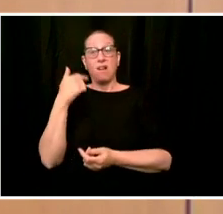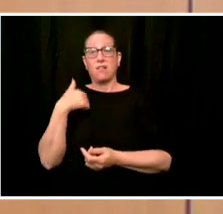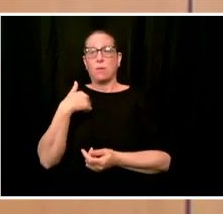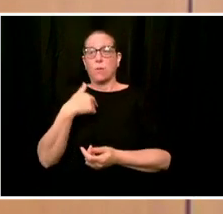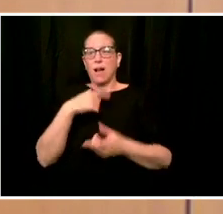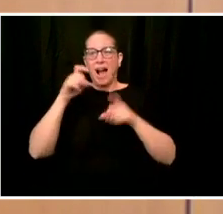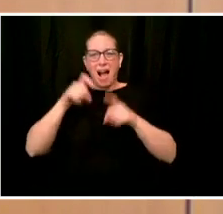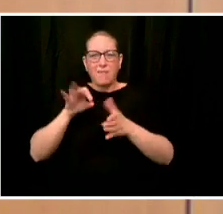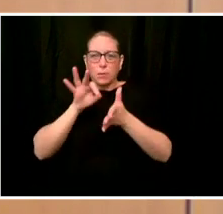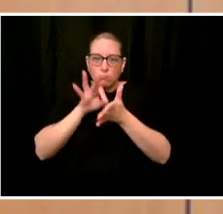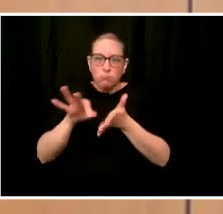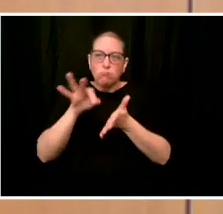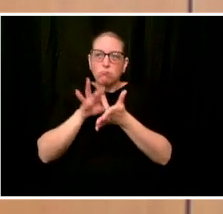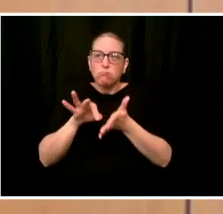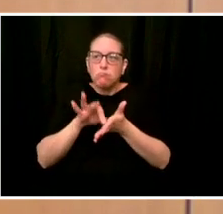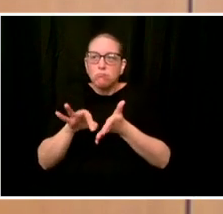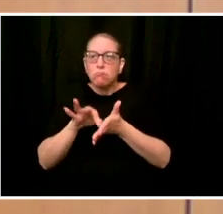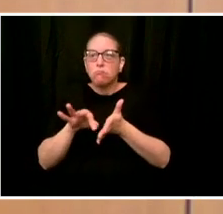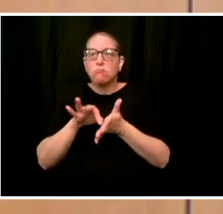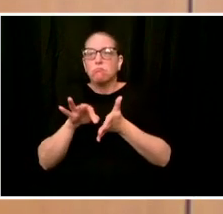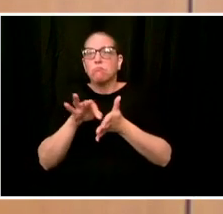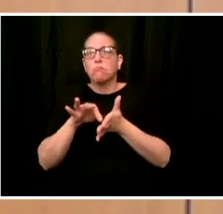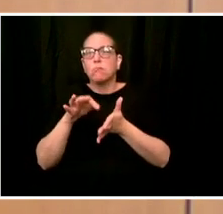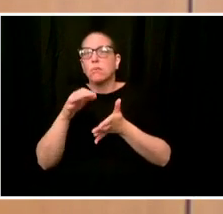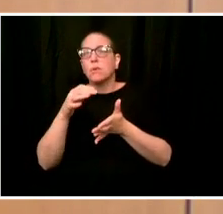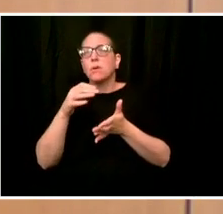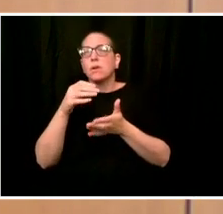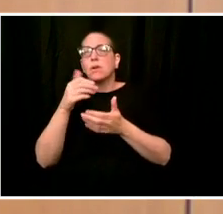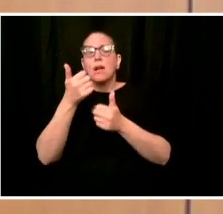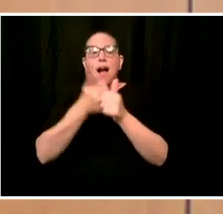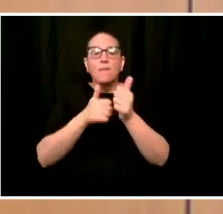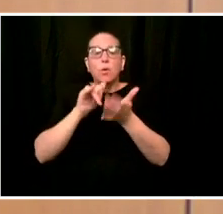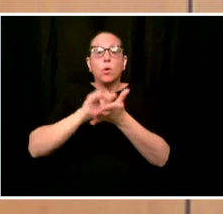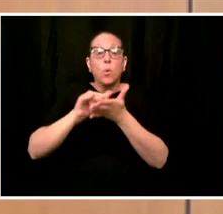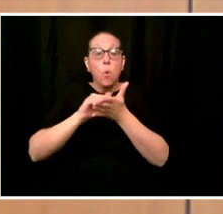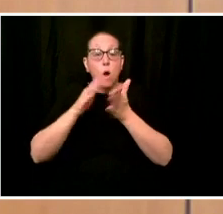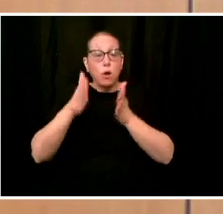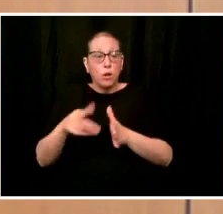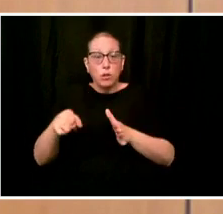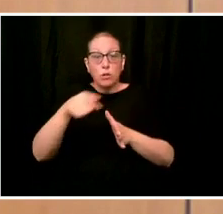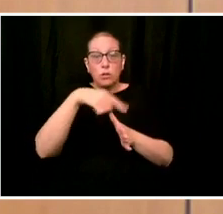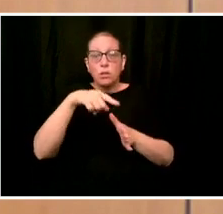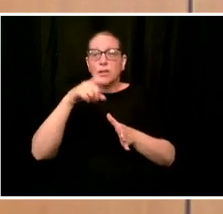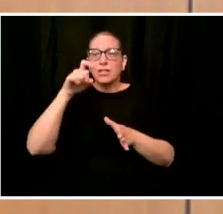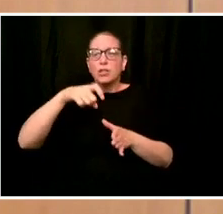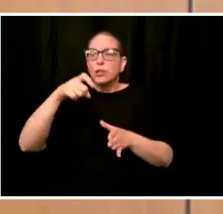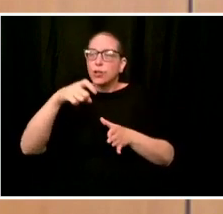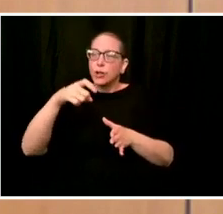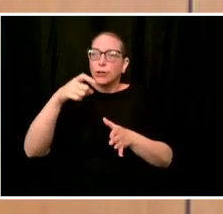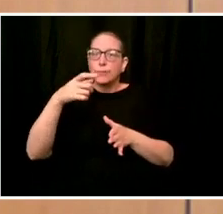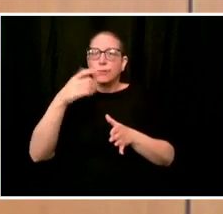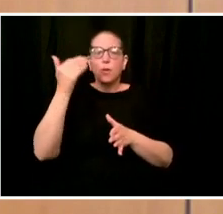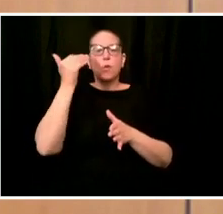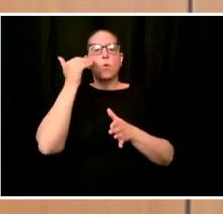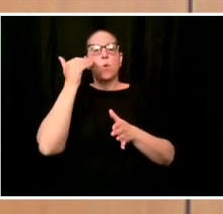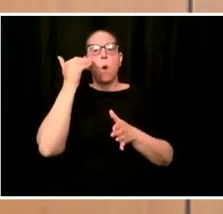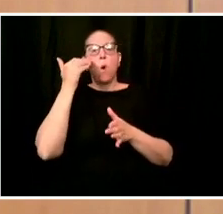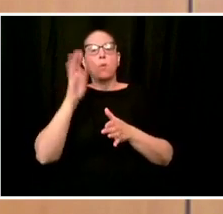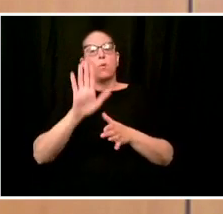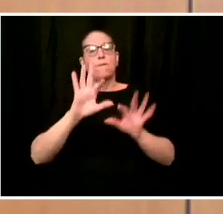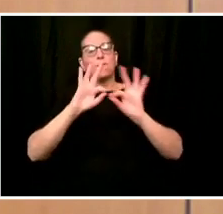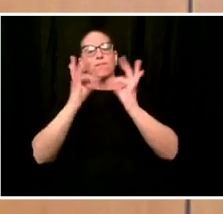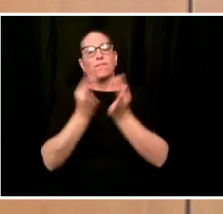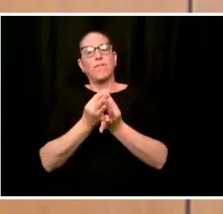New Yorker deserves that dignity. Their families deserve that closure. But as a city, it's also going to help